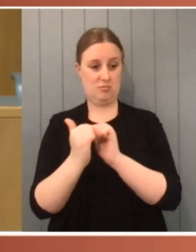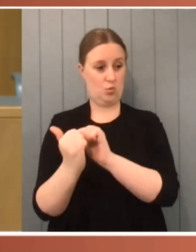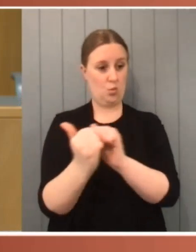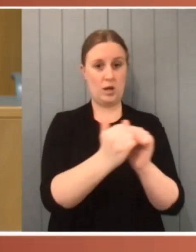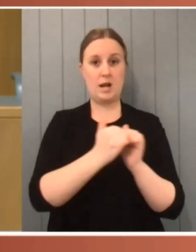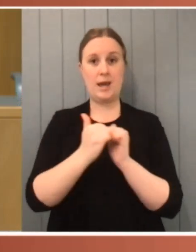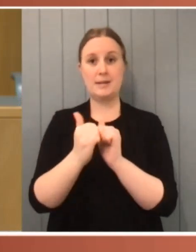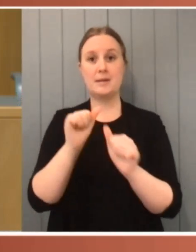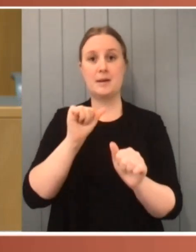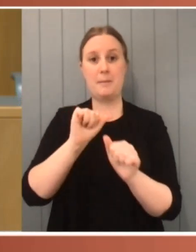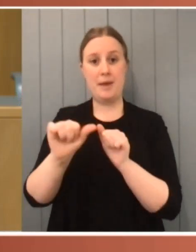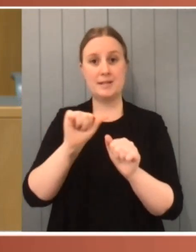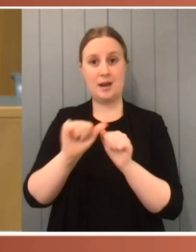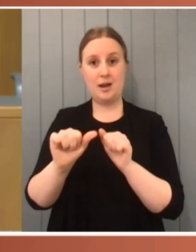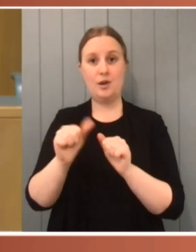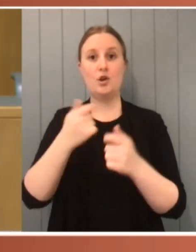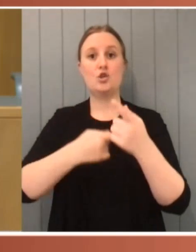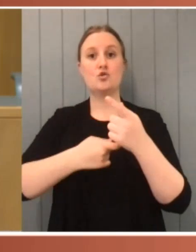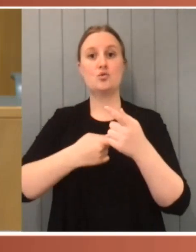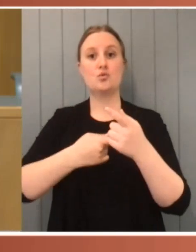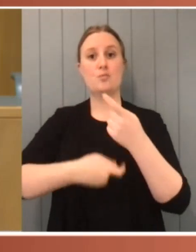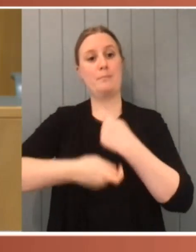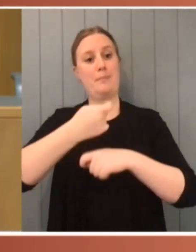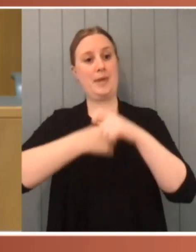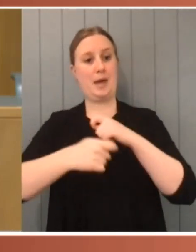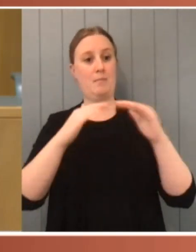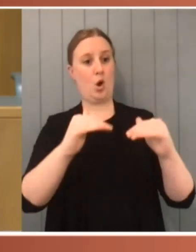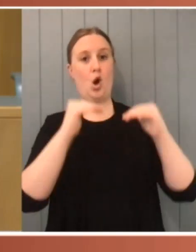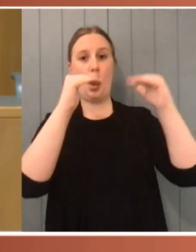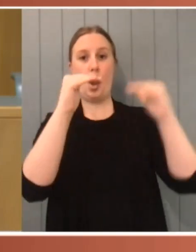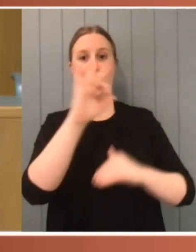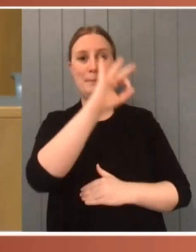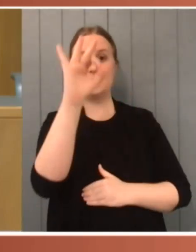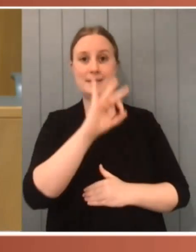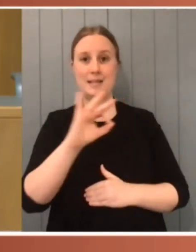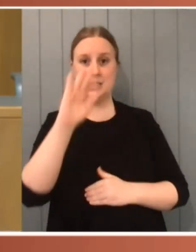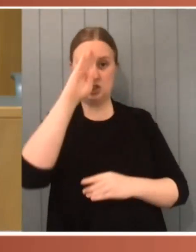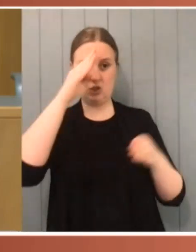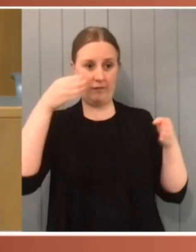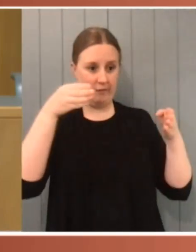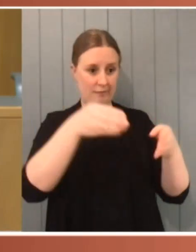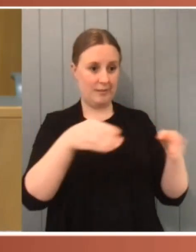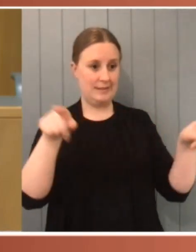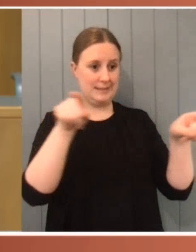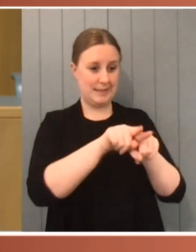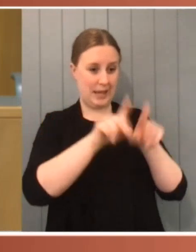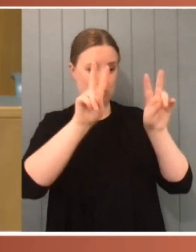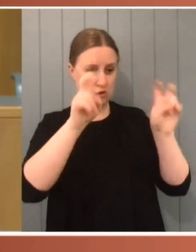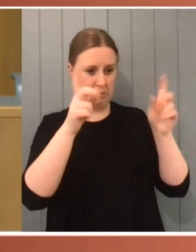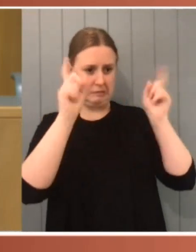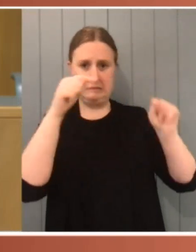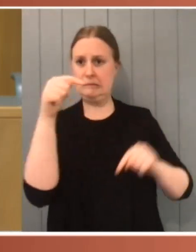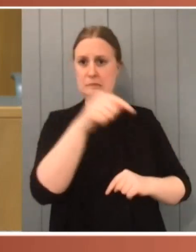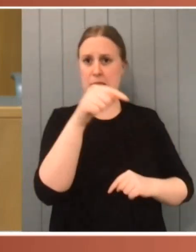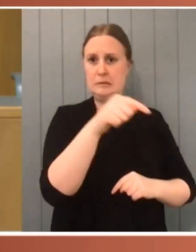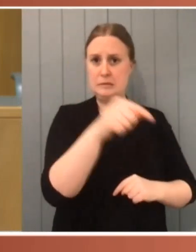sort of critical mass of voters who advance certain interests and to ensure that those interests are heard in parliament. So it's similar